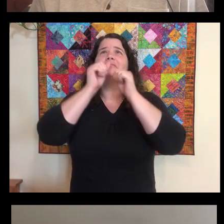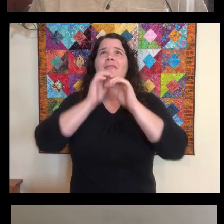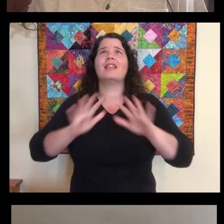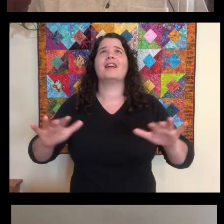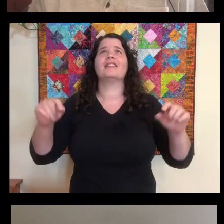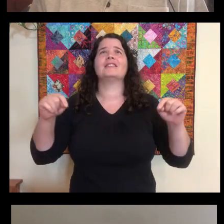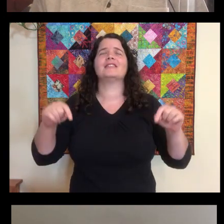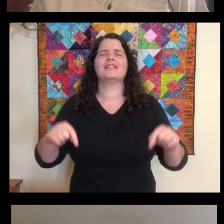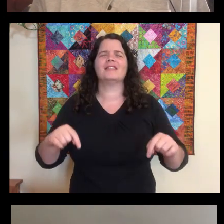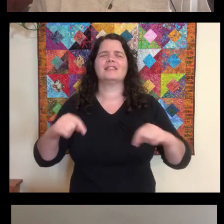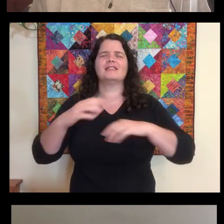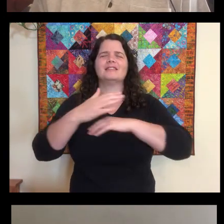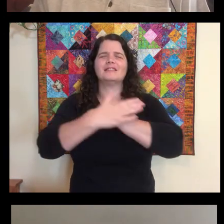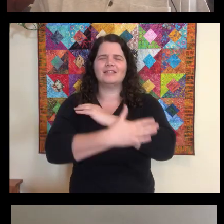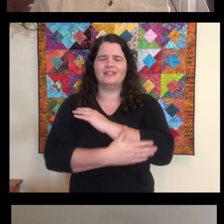the nation.